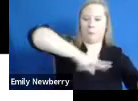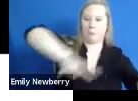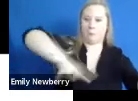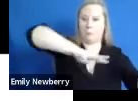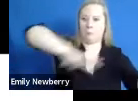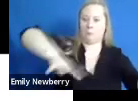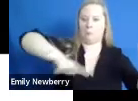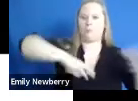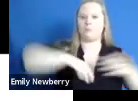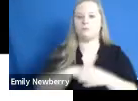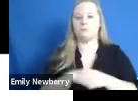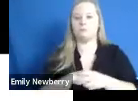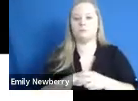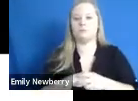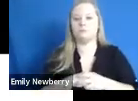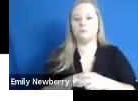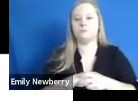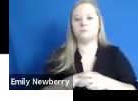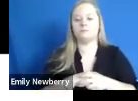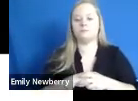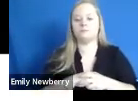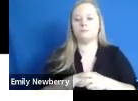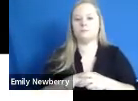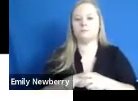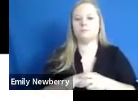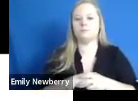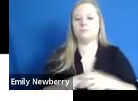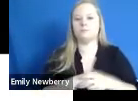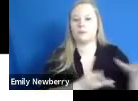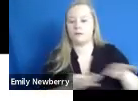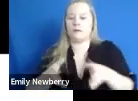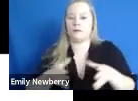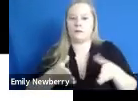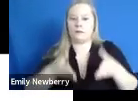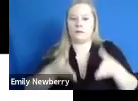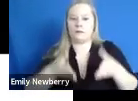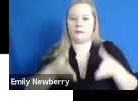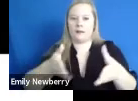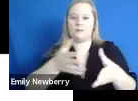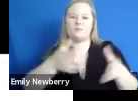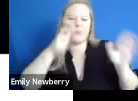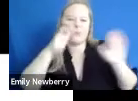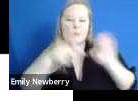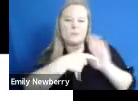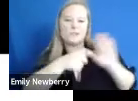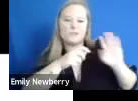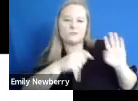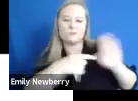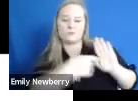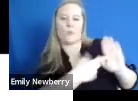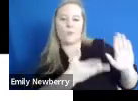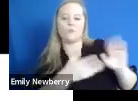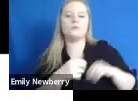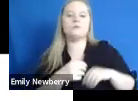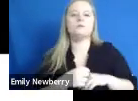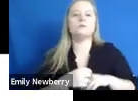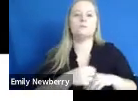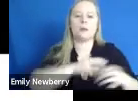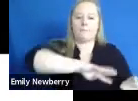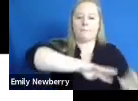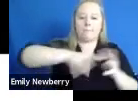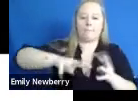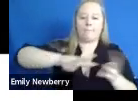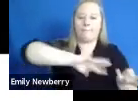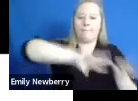Reservoir. And it comes into our canals, and you can see there's a graphic right there. It says the pumping plant, the tanks, and the delivery unit is the